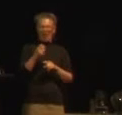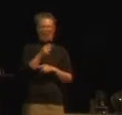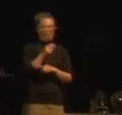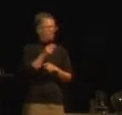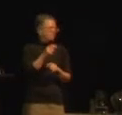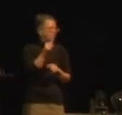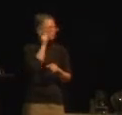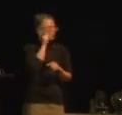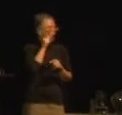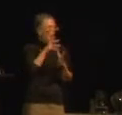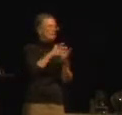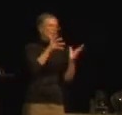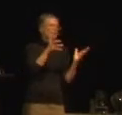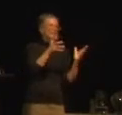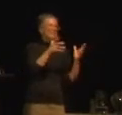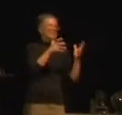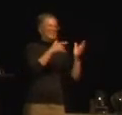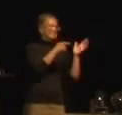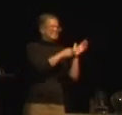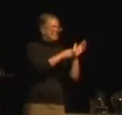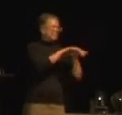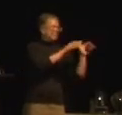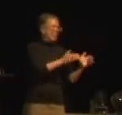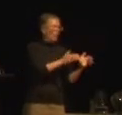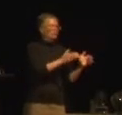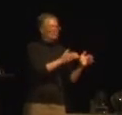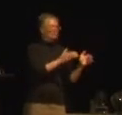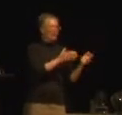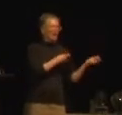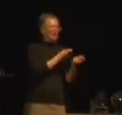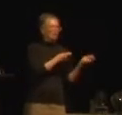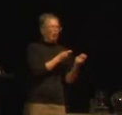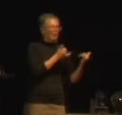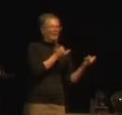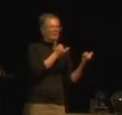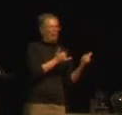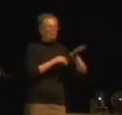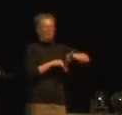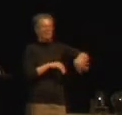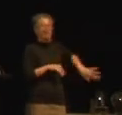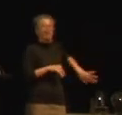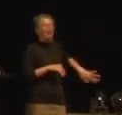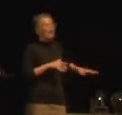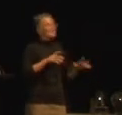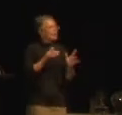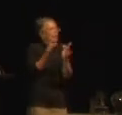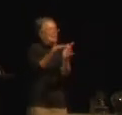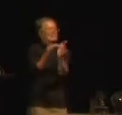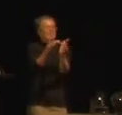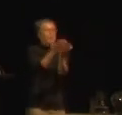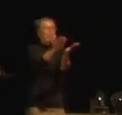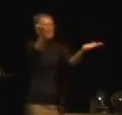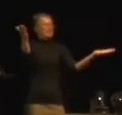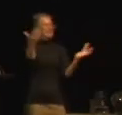big tech and four platforms kind of controlling things, but put that to the side. So if we want